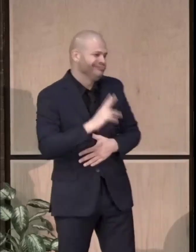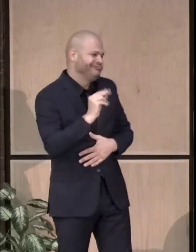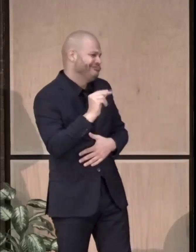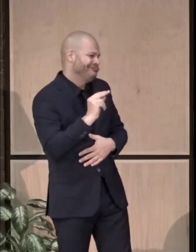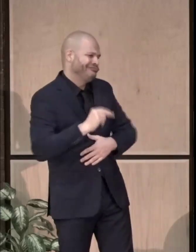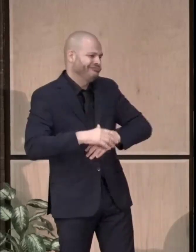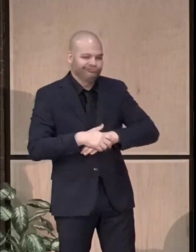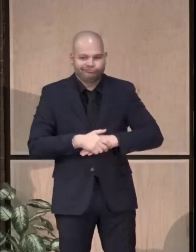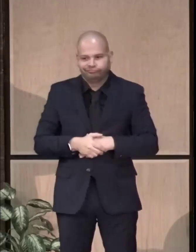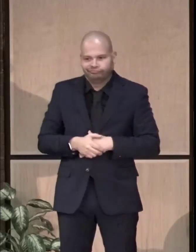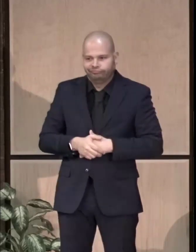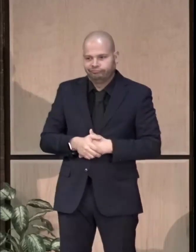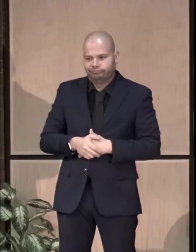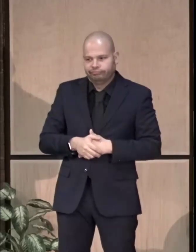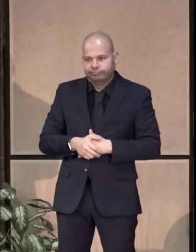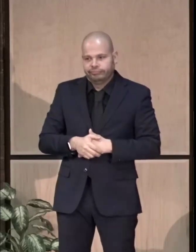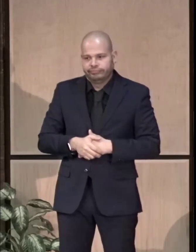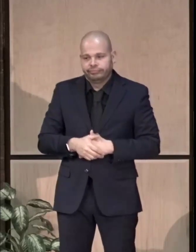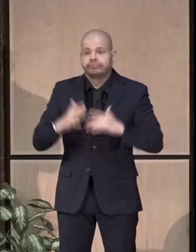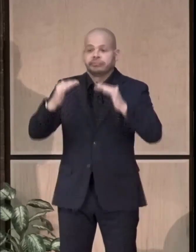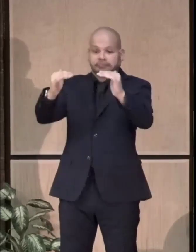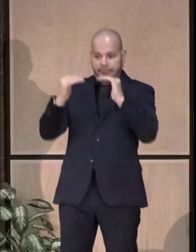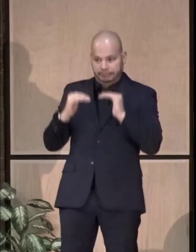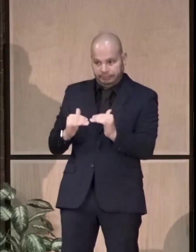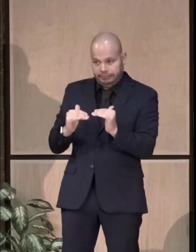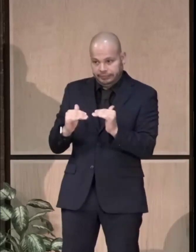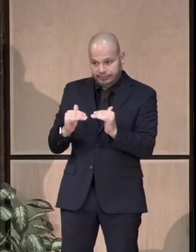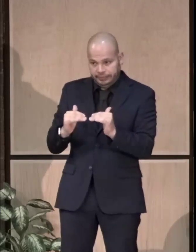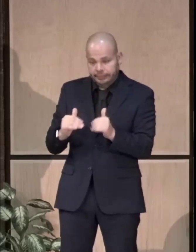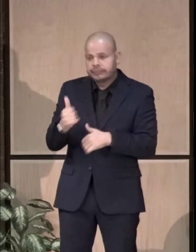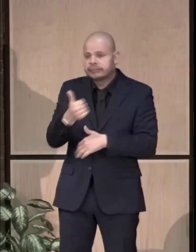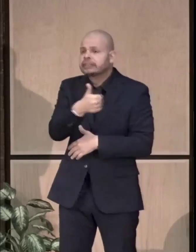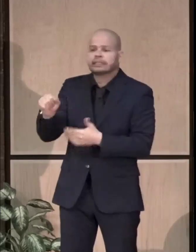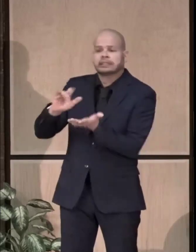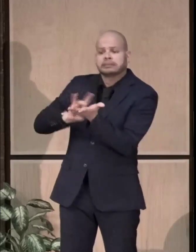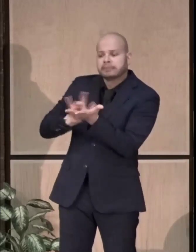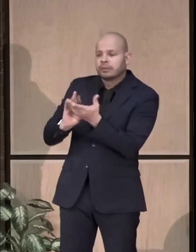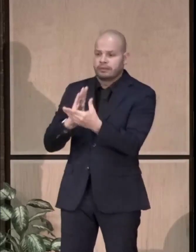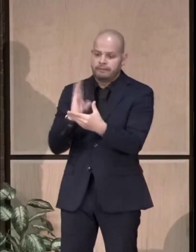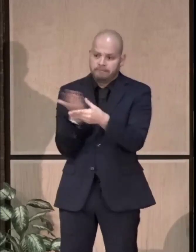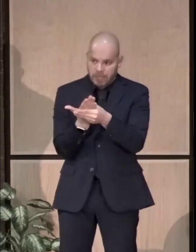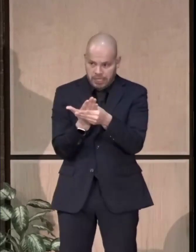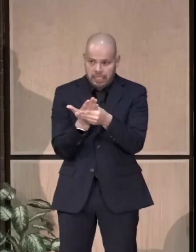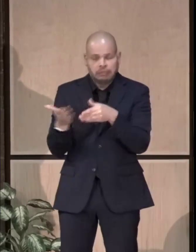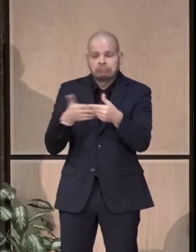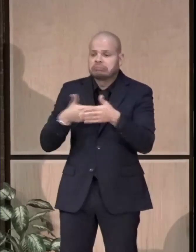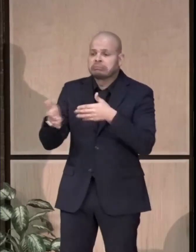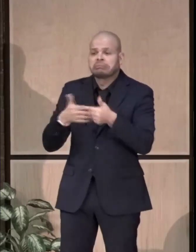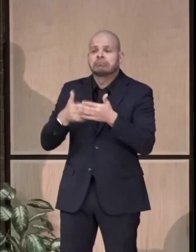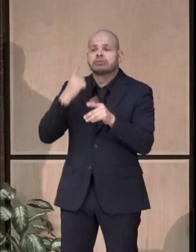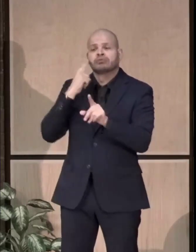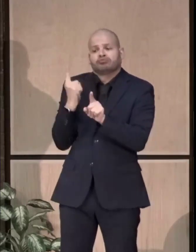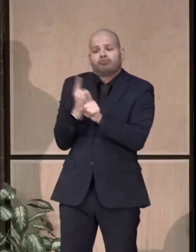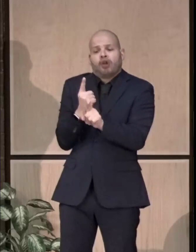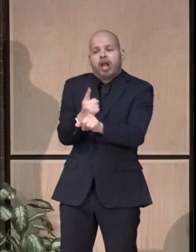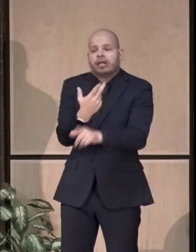Number 4, you are ordered to obtain and provide copies of all medical records, civilian and military, that relate to your temporary profile case to your